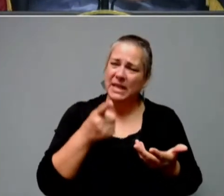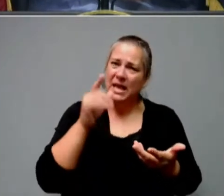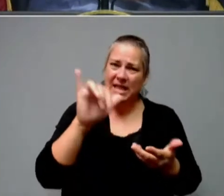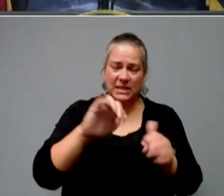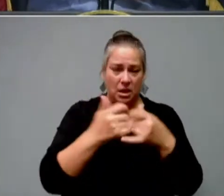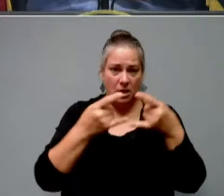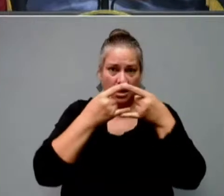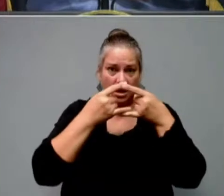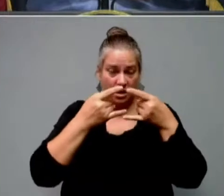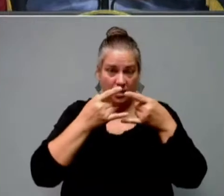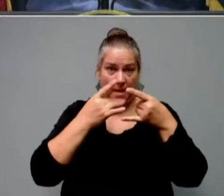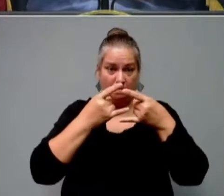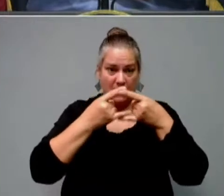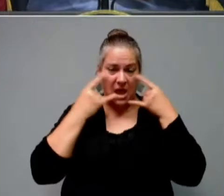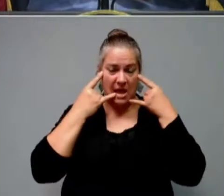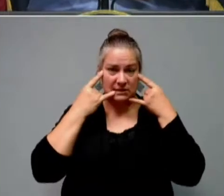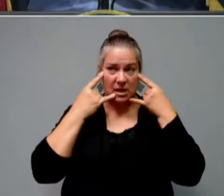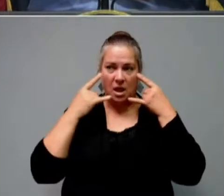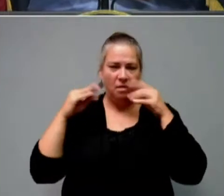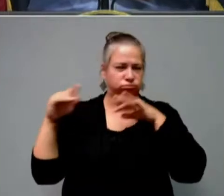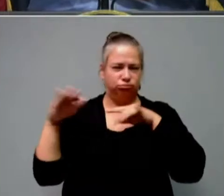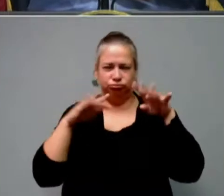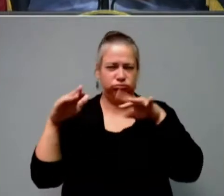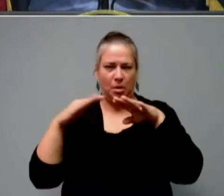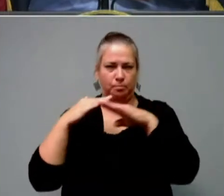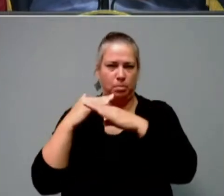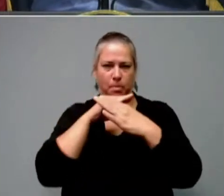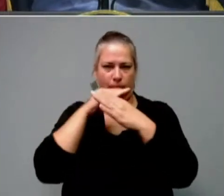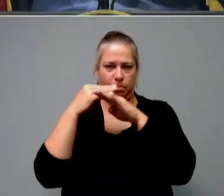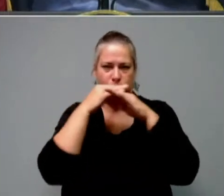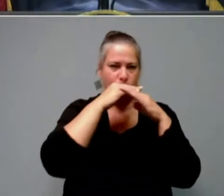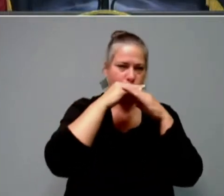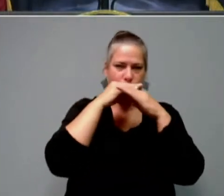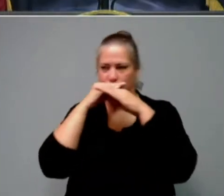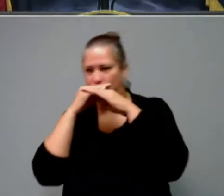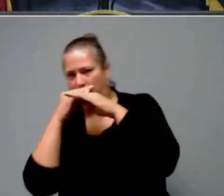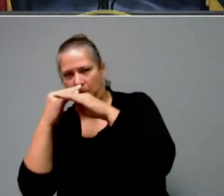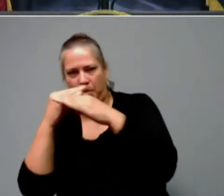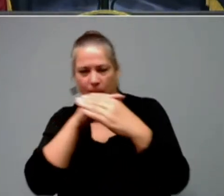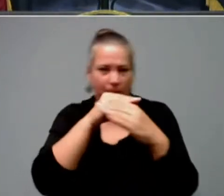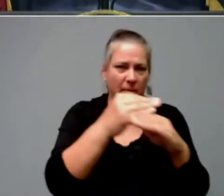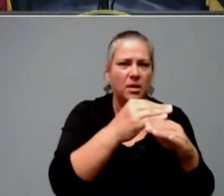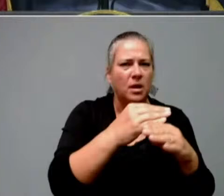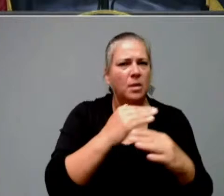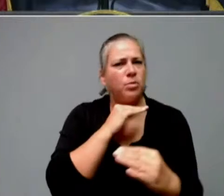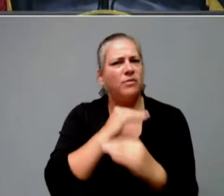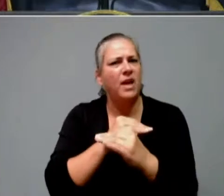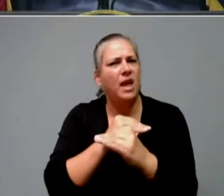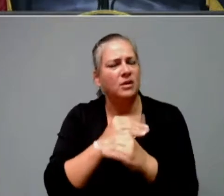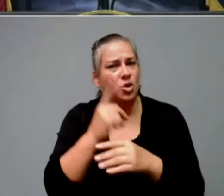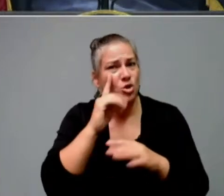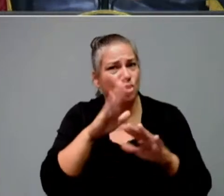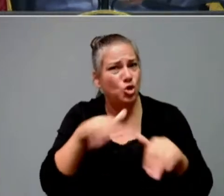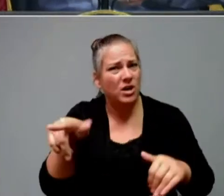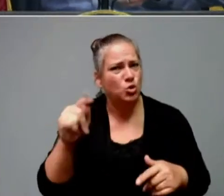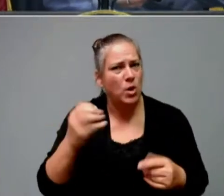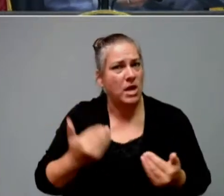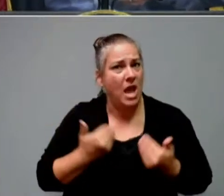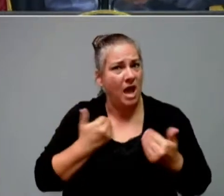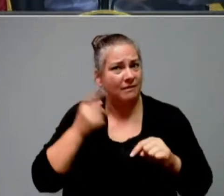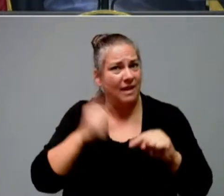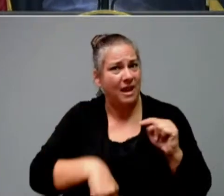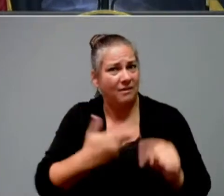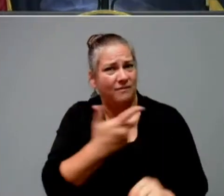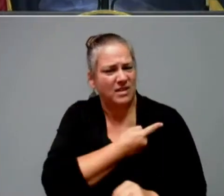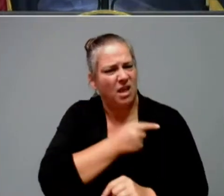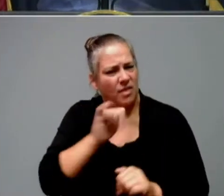communities. And if your children and you are eligible for vaccination, that's how we keep people safe. So we've got to do that. So let me talk now